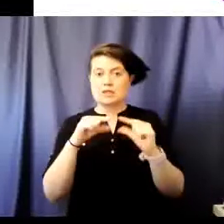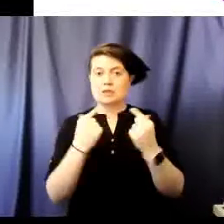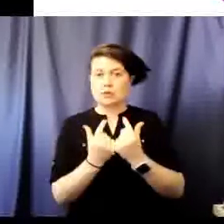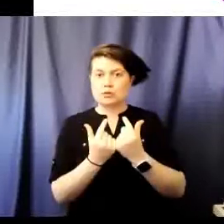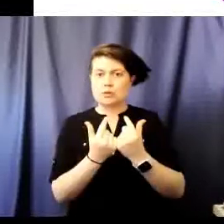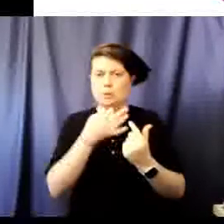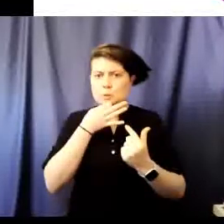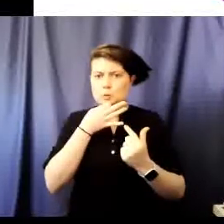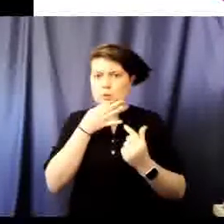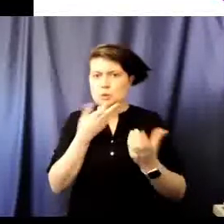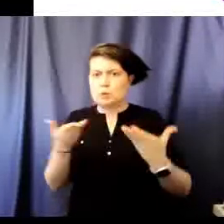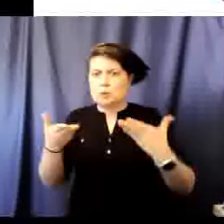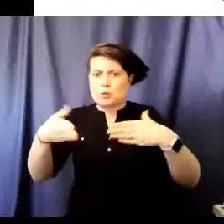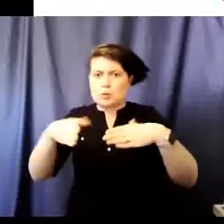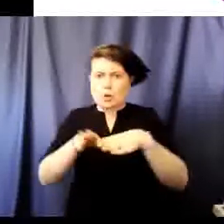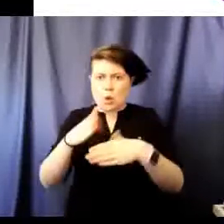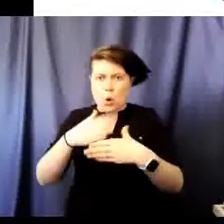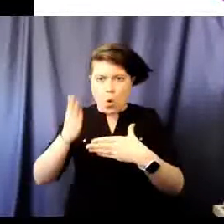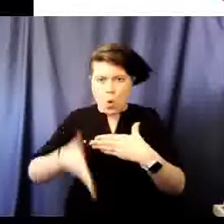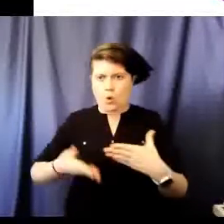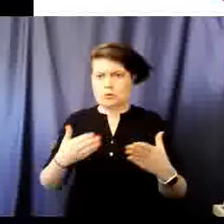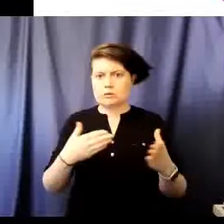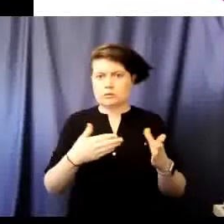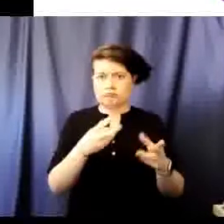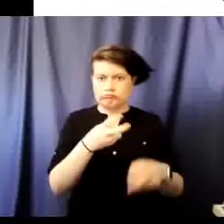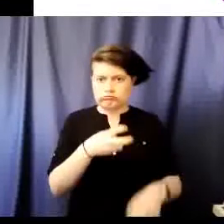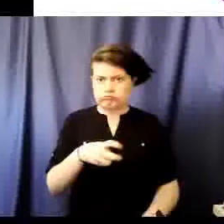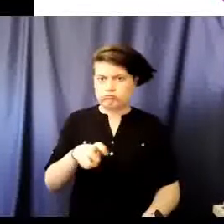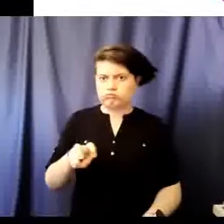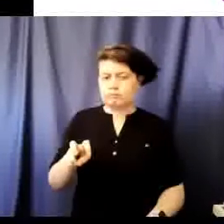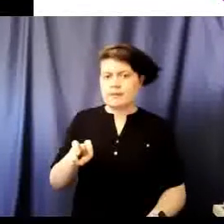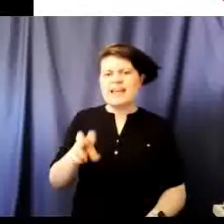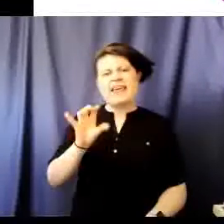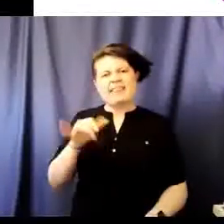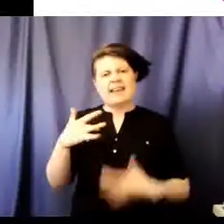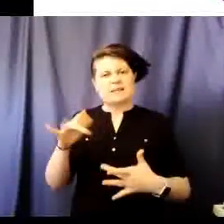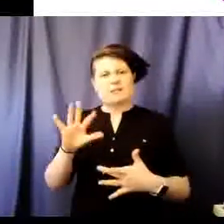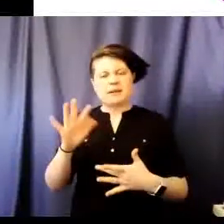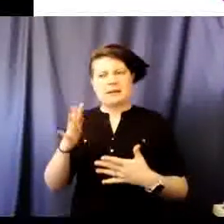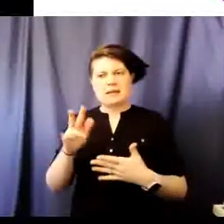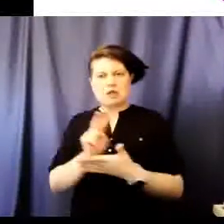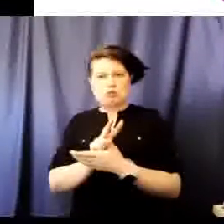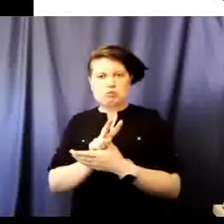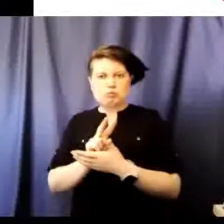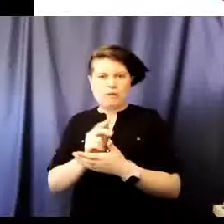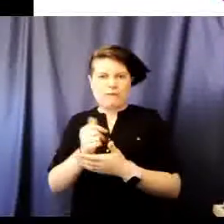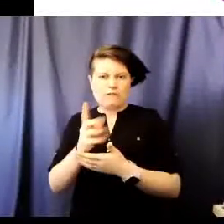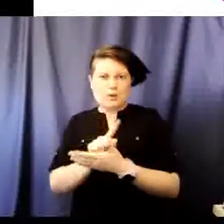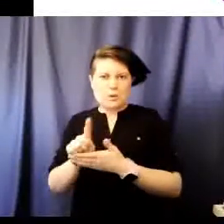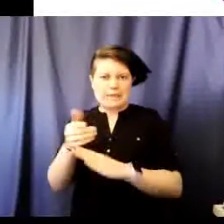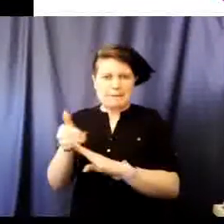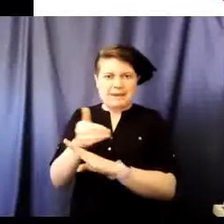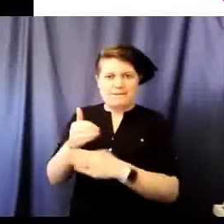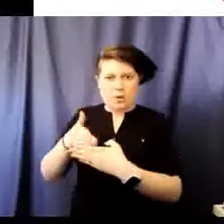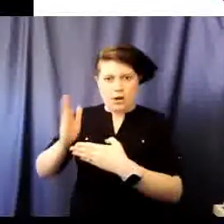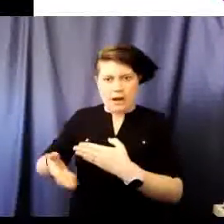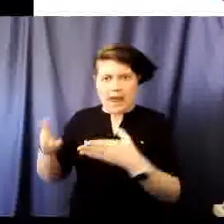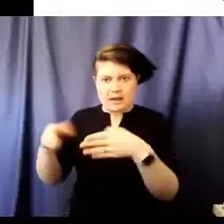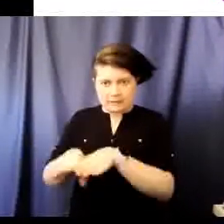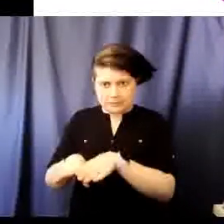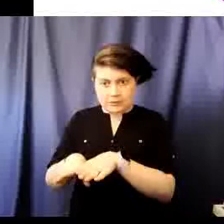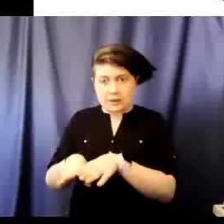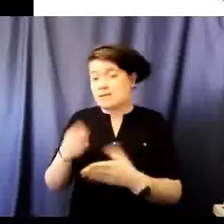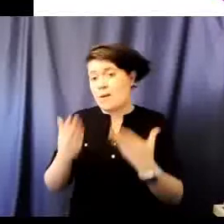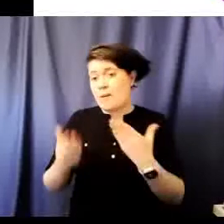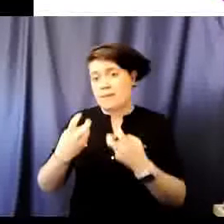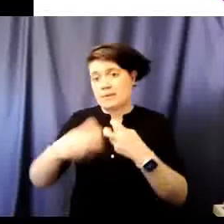close. This stage will generally begin a couple of weeks before the group officially ends, and it might be difficult for survivors